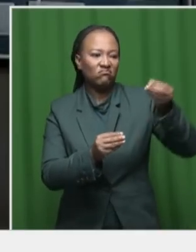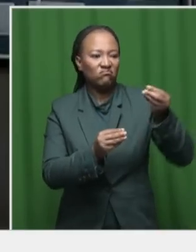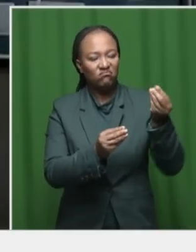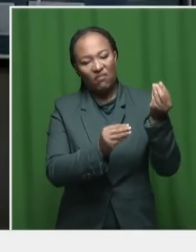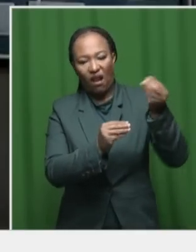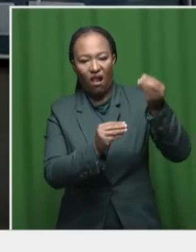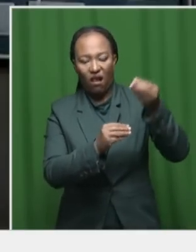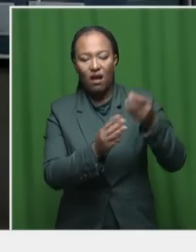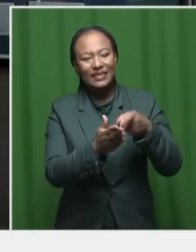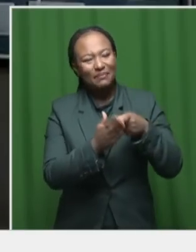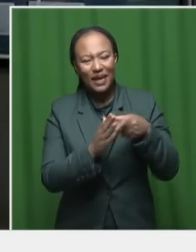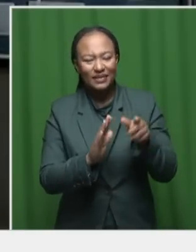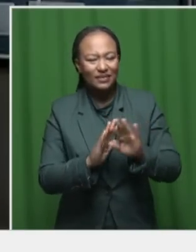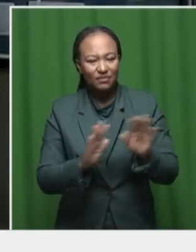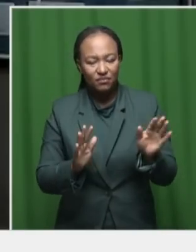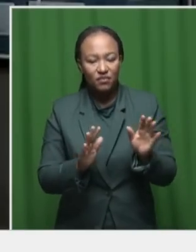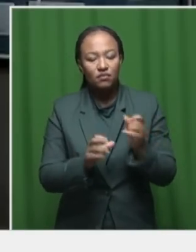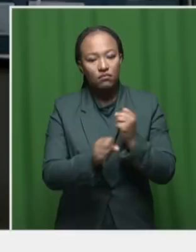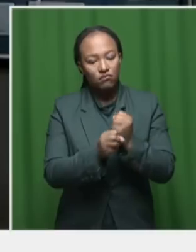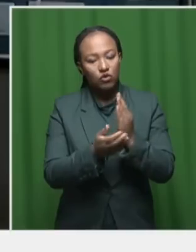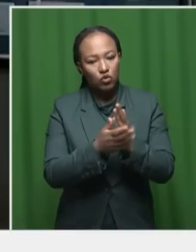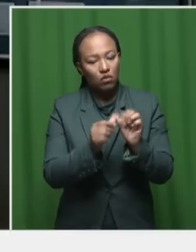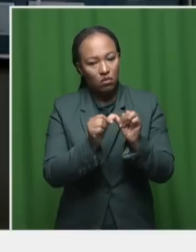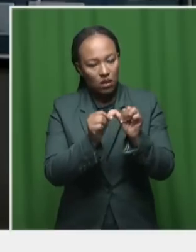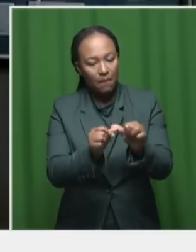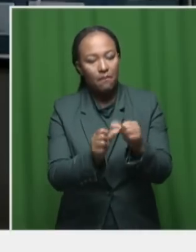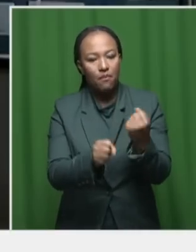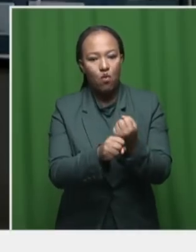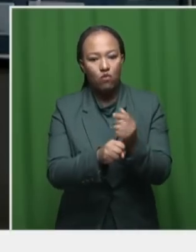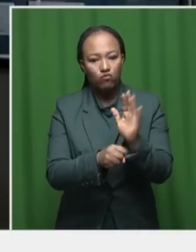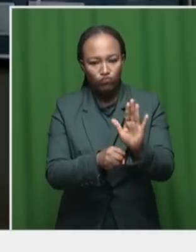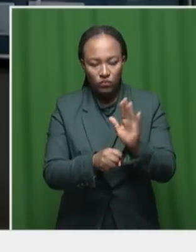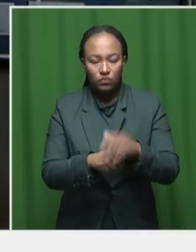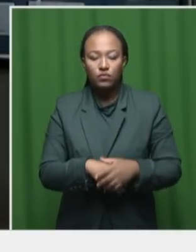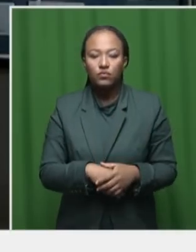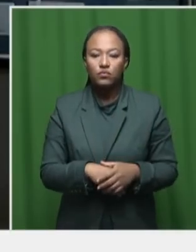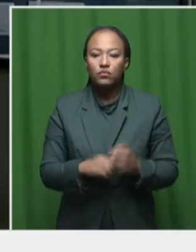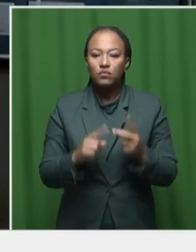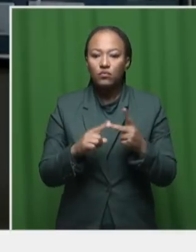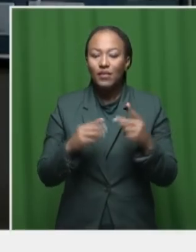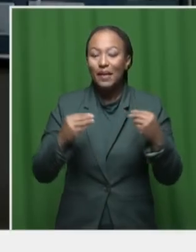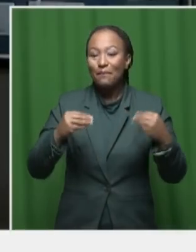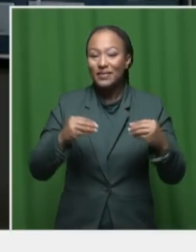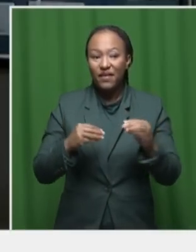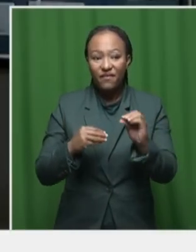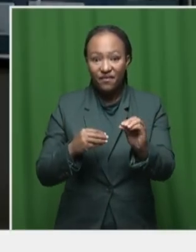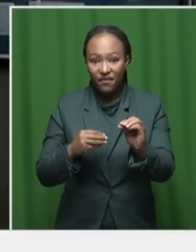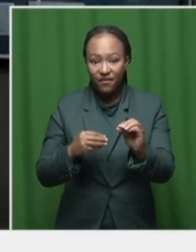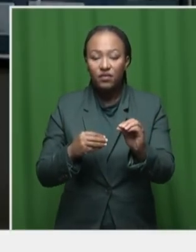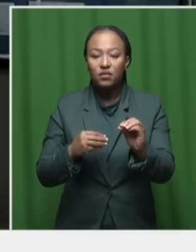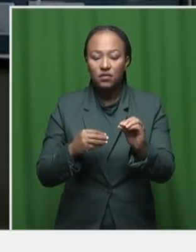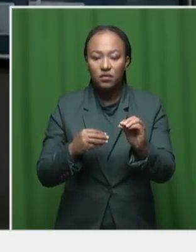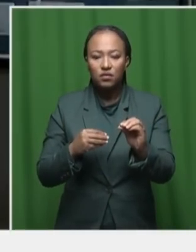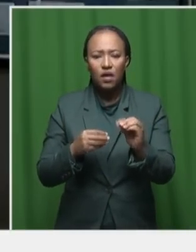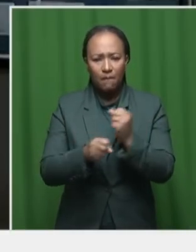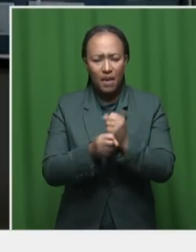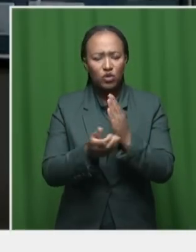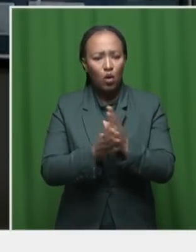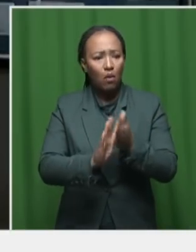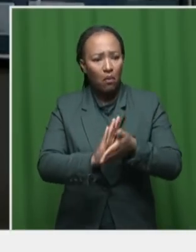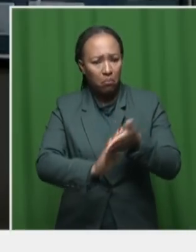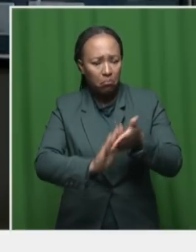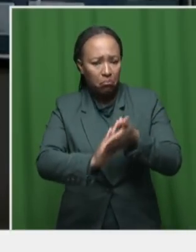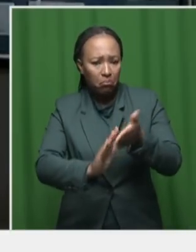as an example. Make sure that you keep your job if you have a job. Make sure your business where you are working survives.